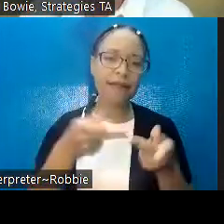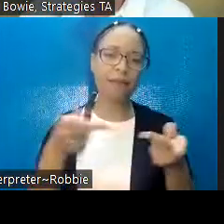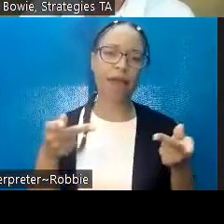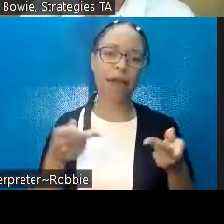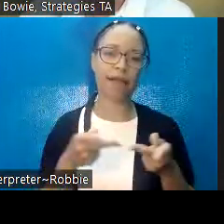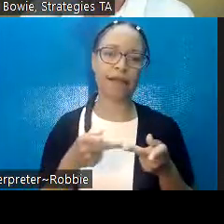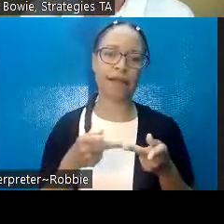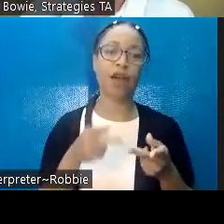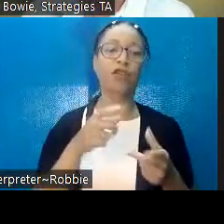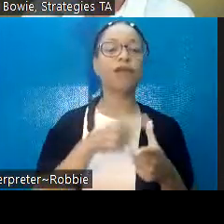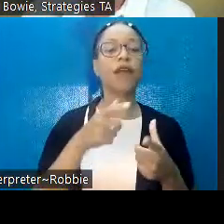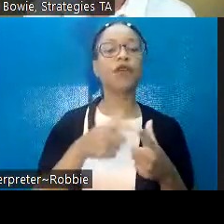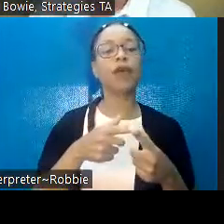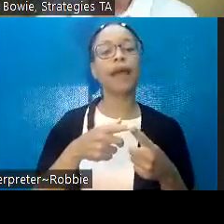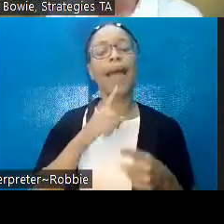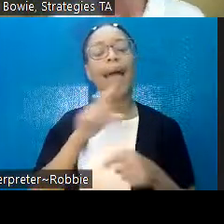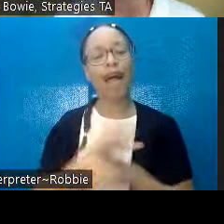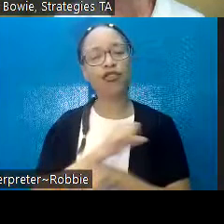into implementation.